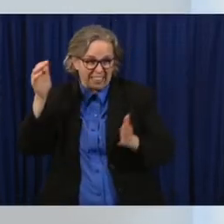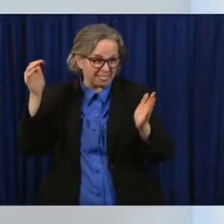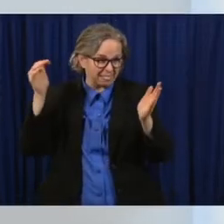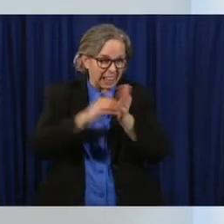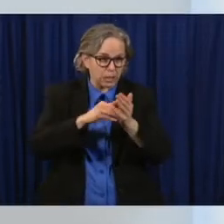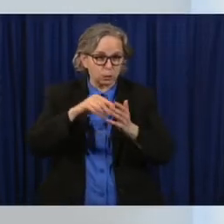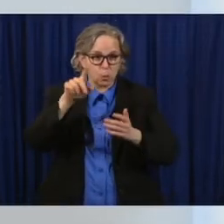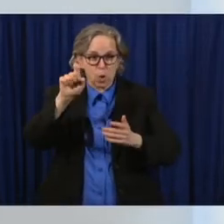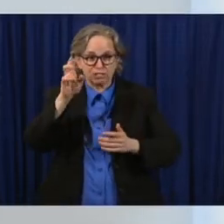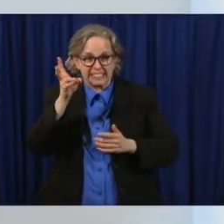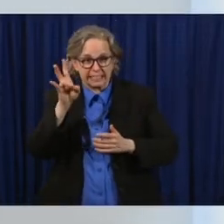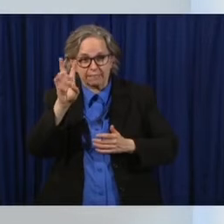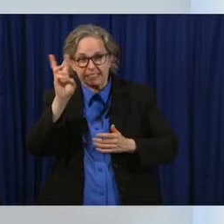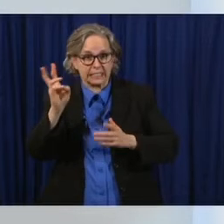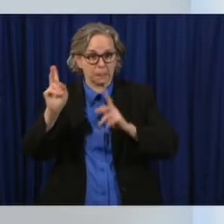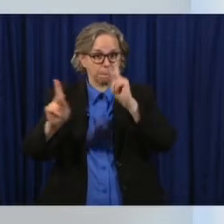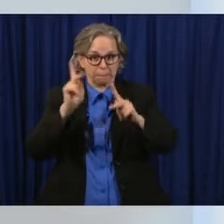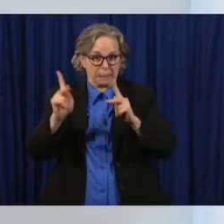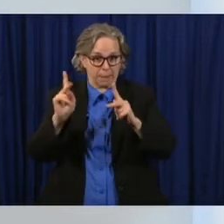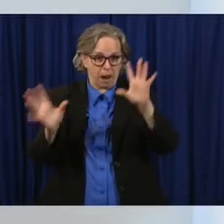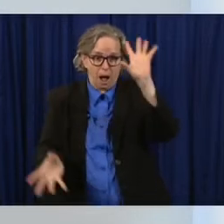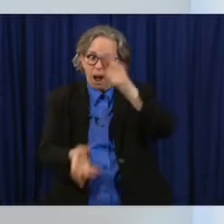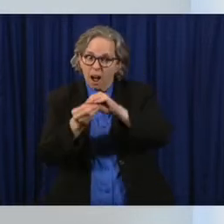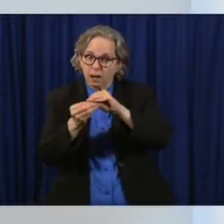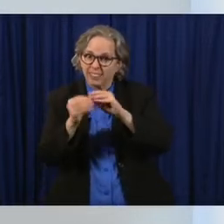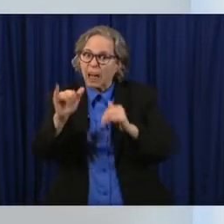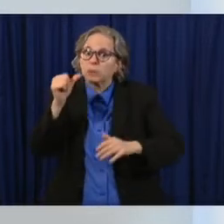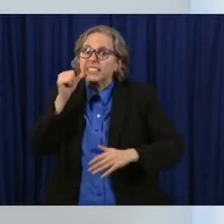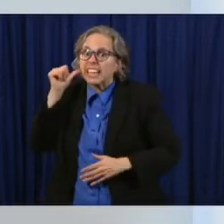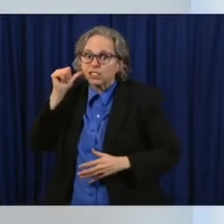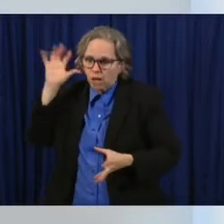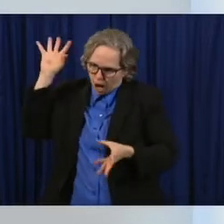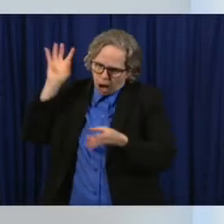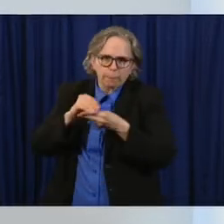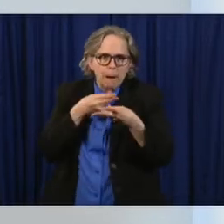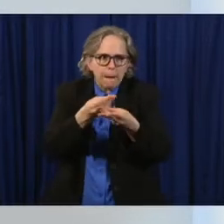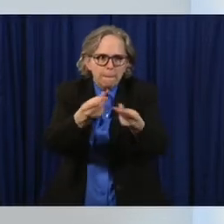349,176 people. So that was as of yesterday. Thank you, Kim.